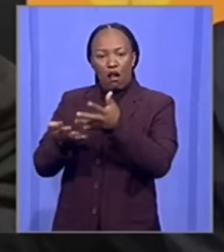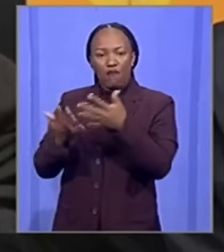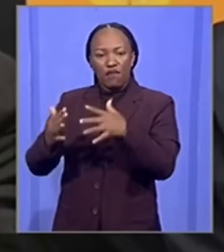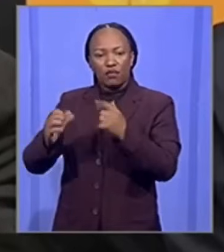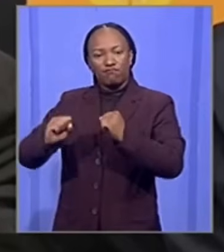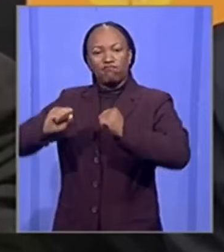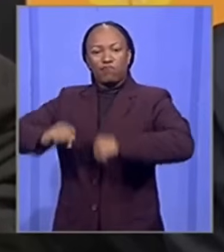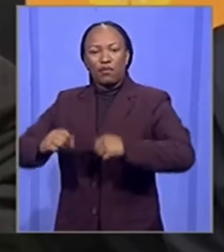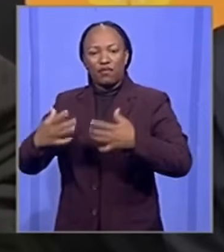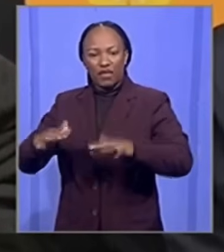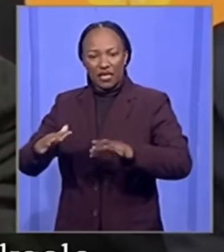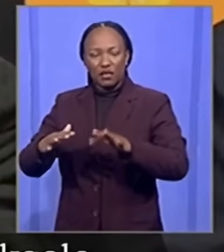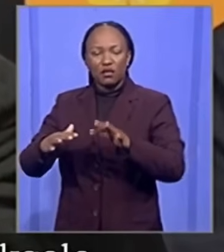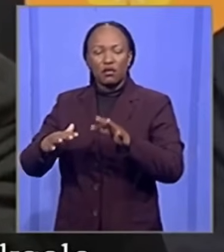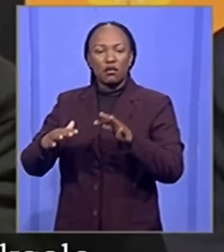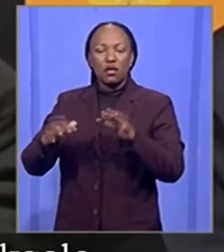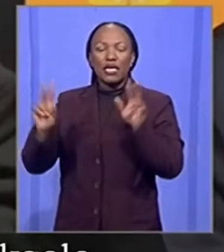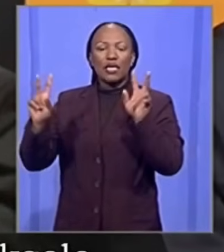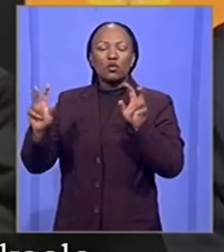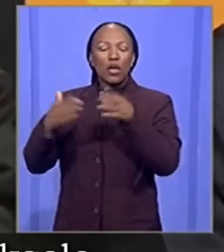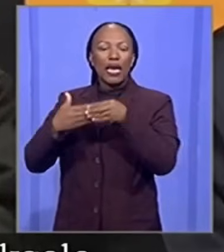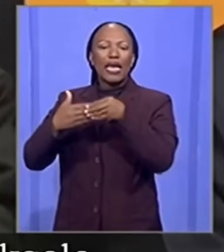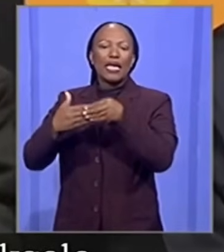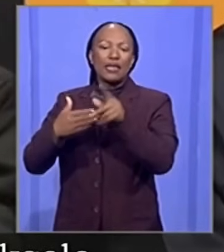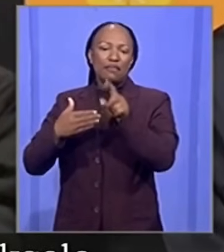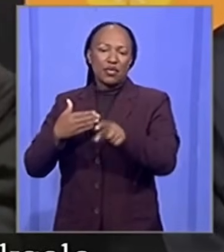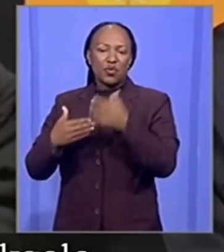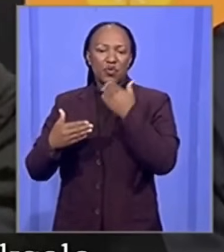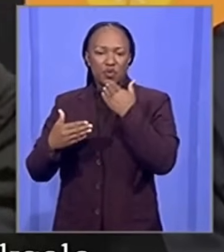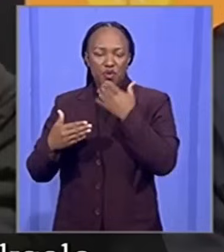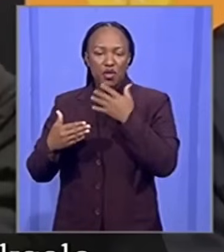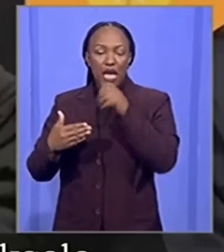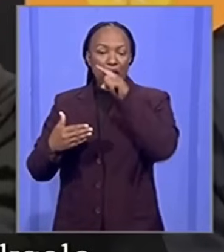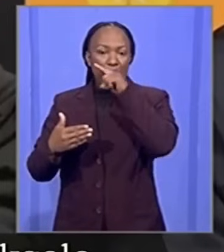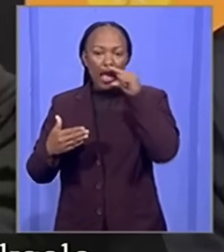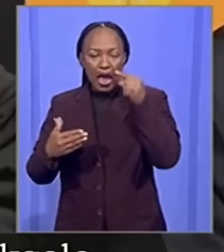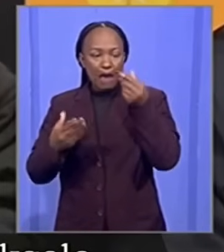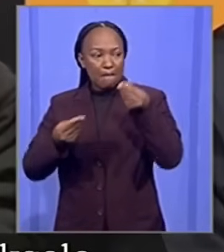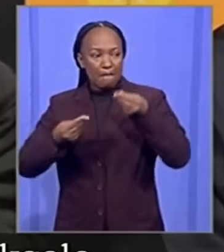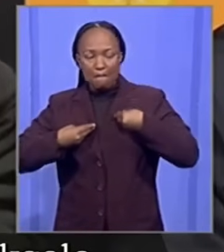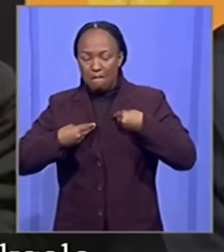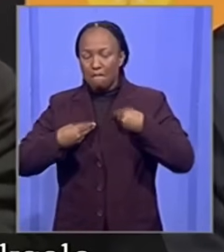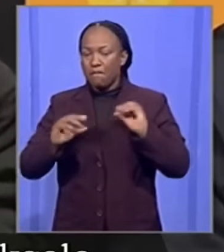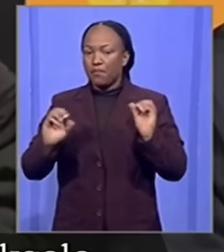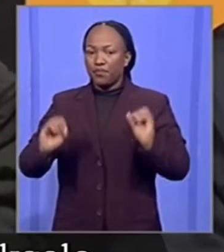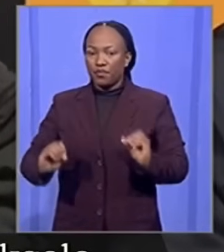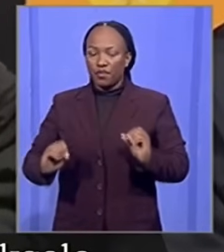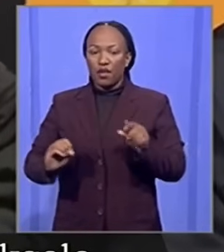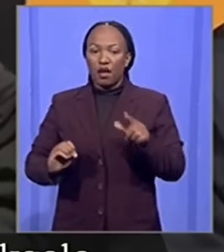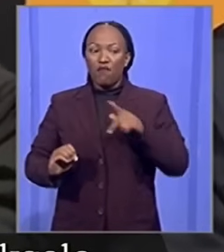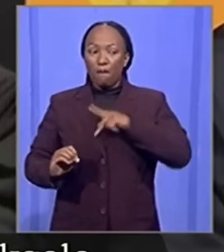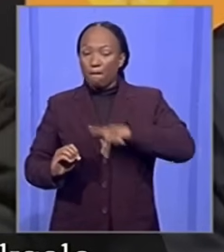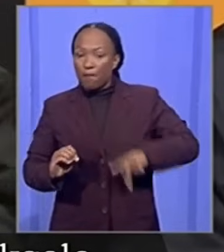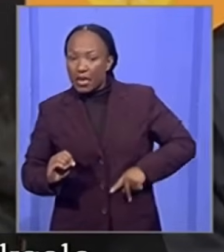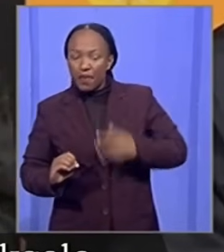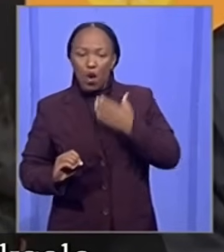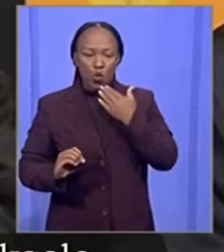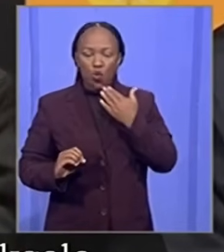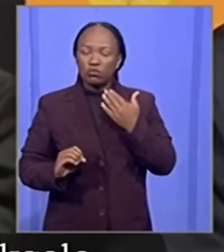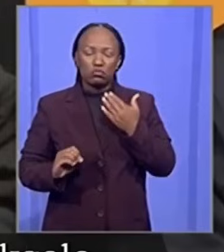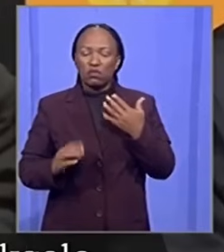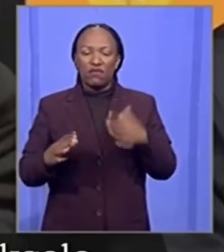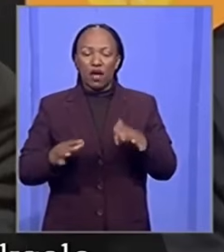issue who leads. There was no name that was given that who's going to be the premier, but we agreed on the